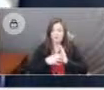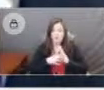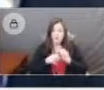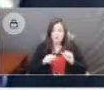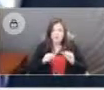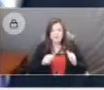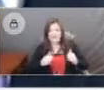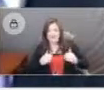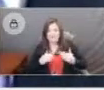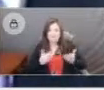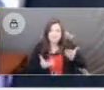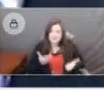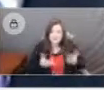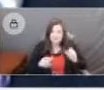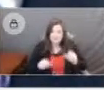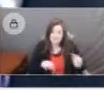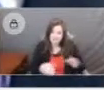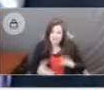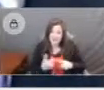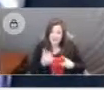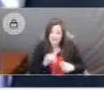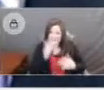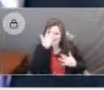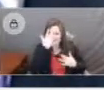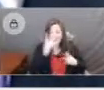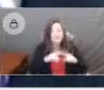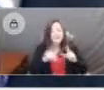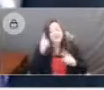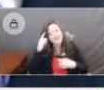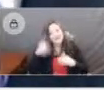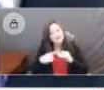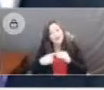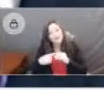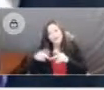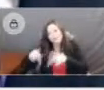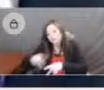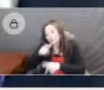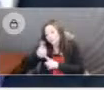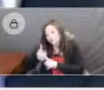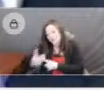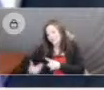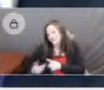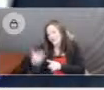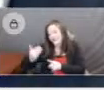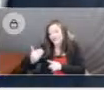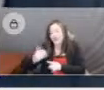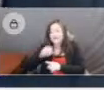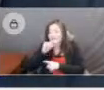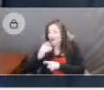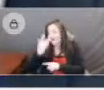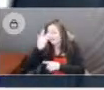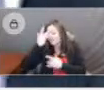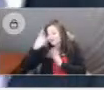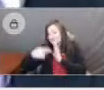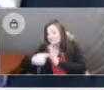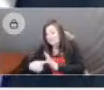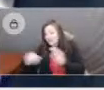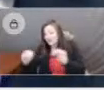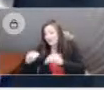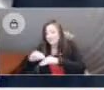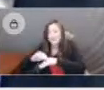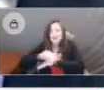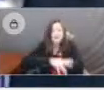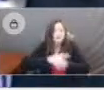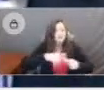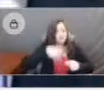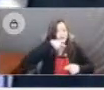succumbing to this disease, you also have to think about the person who is young and asymptomatic who unwittingly transmits it to their elderly parent, to